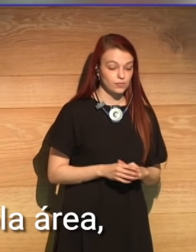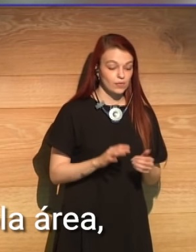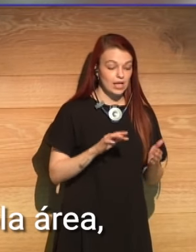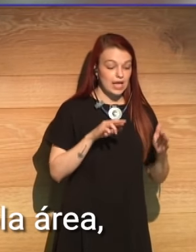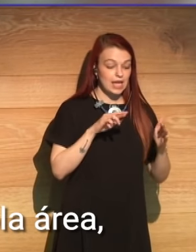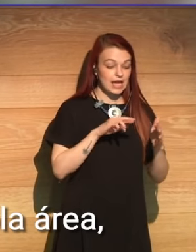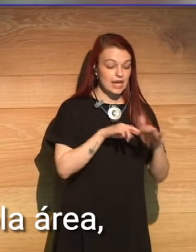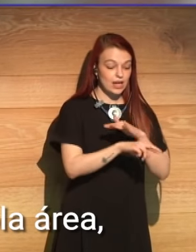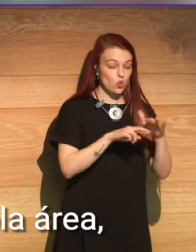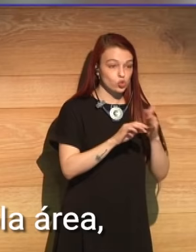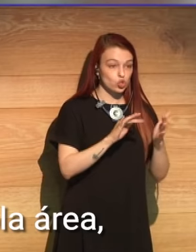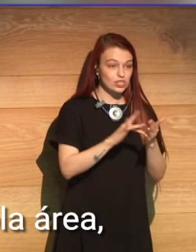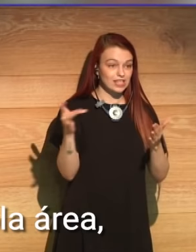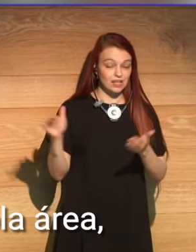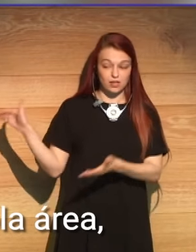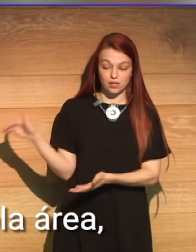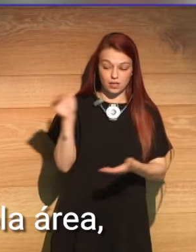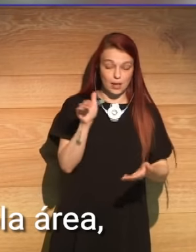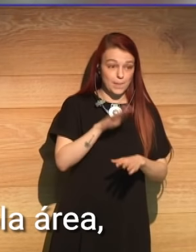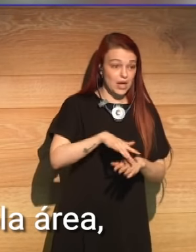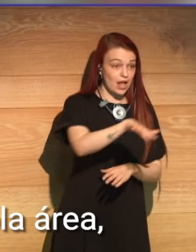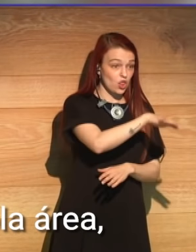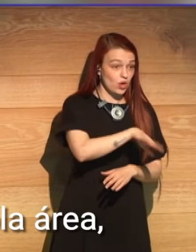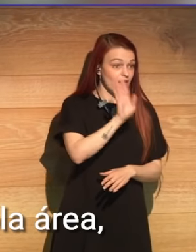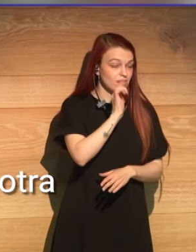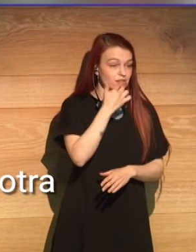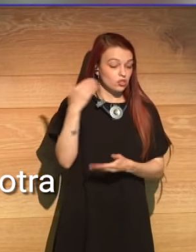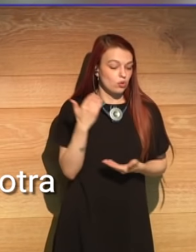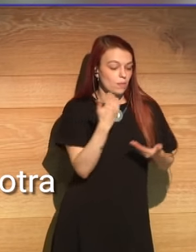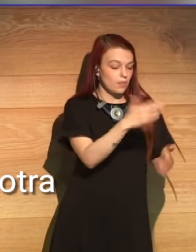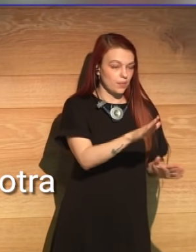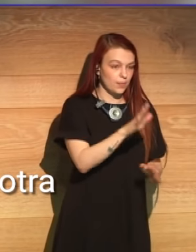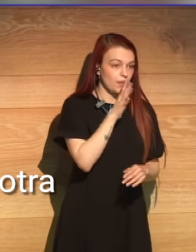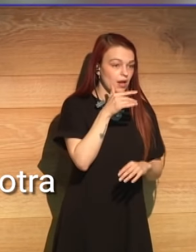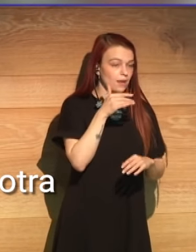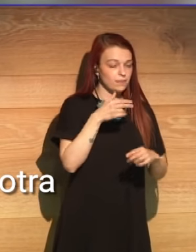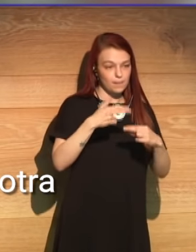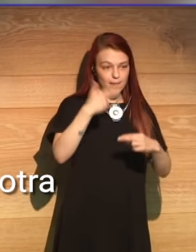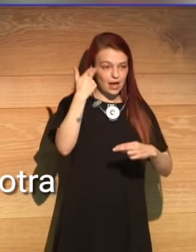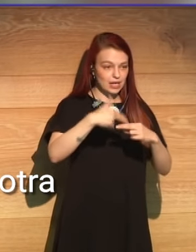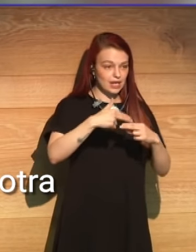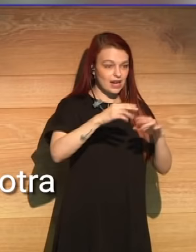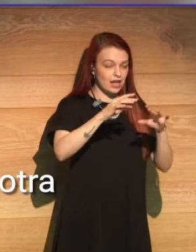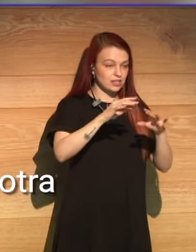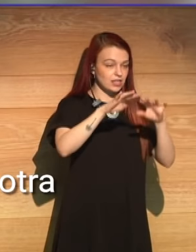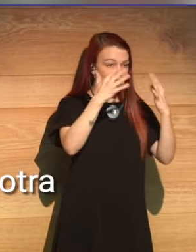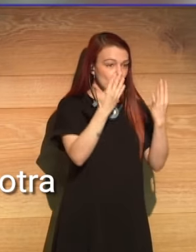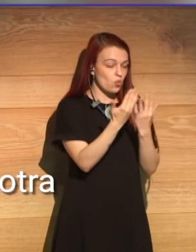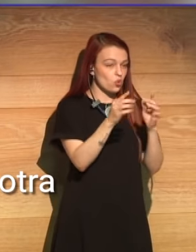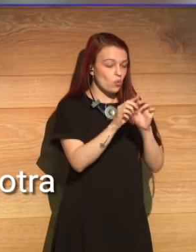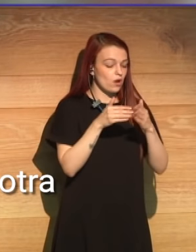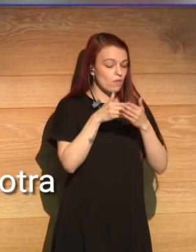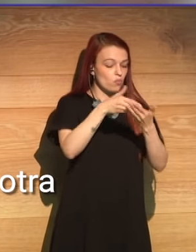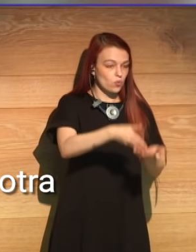removing the geographical limits that kind of contain them to one area, and we're opening up the possibilities for them to travel